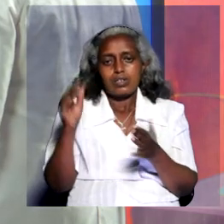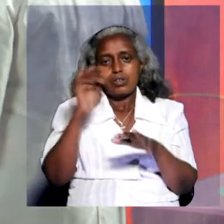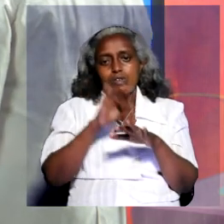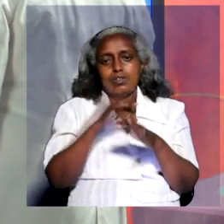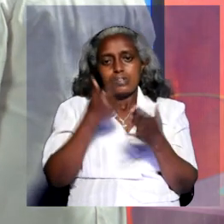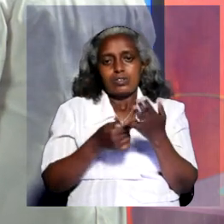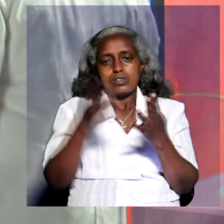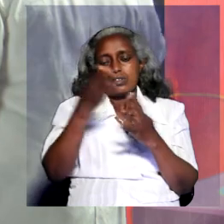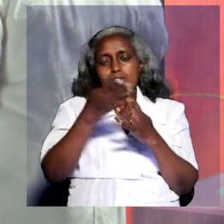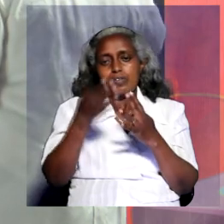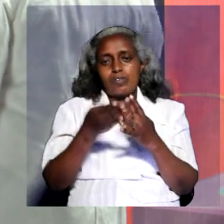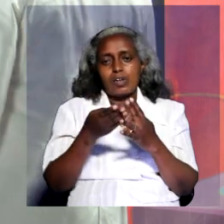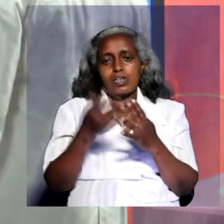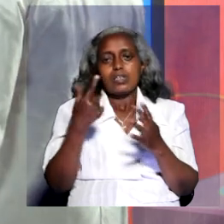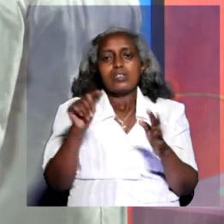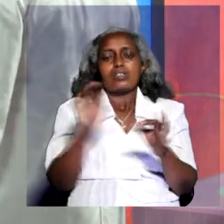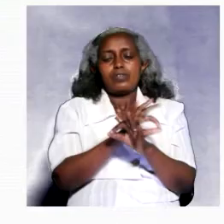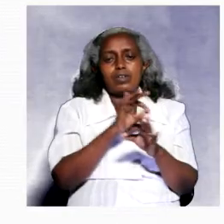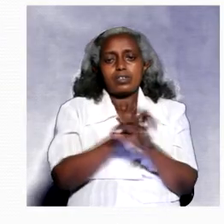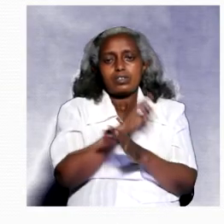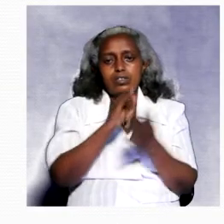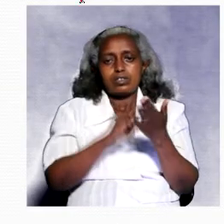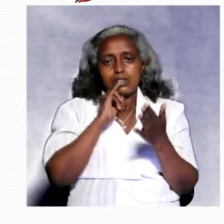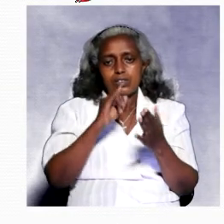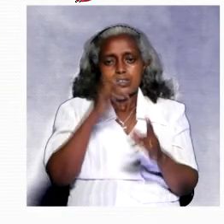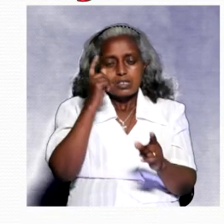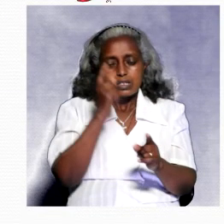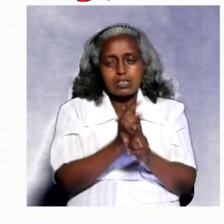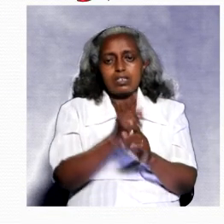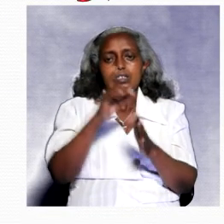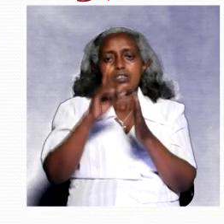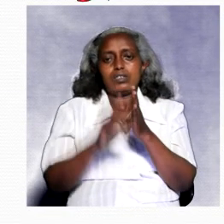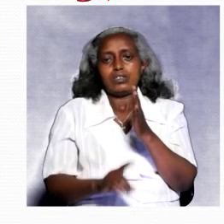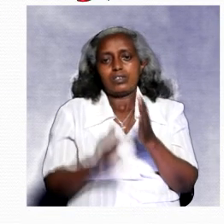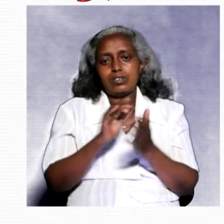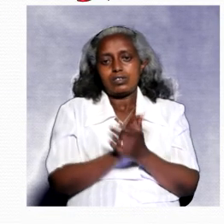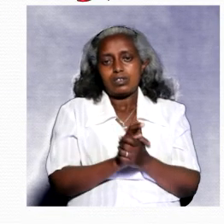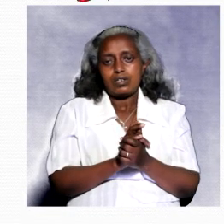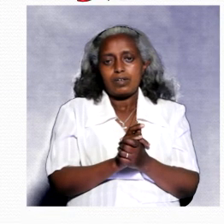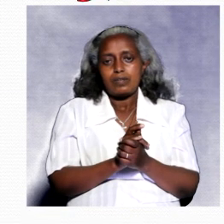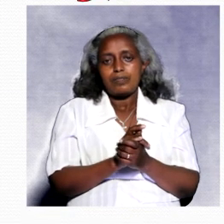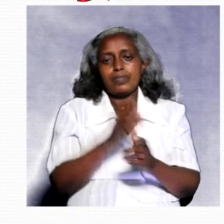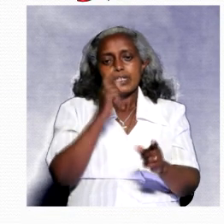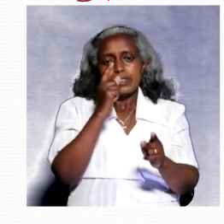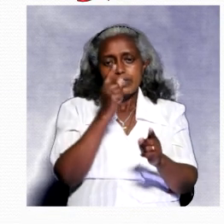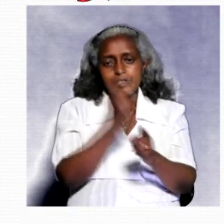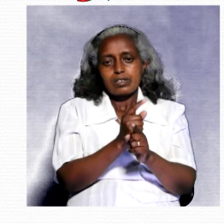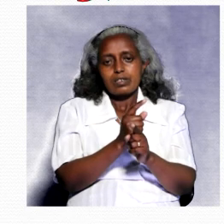this interval, the function is strictly decreasing.